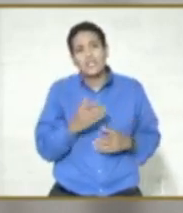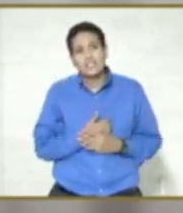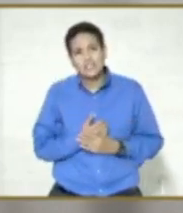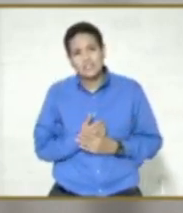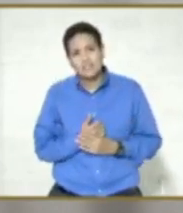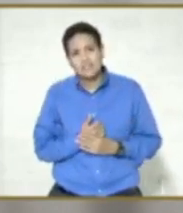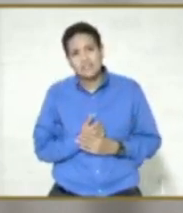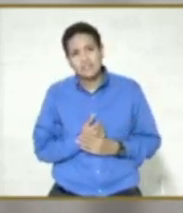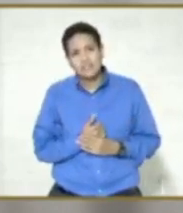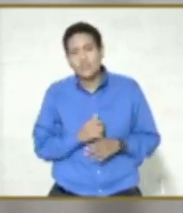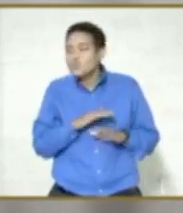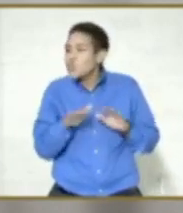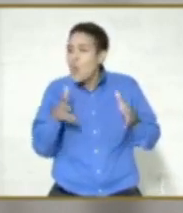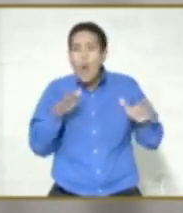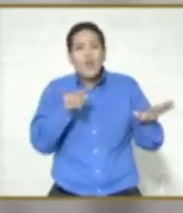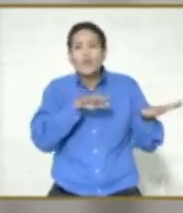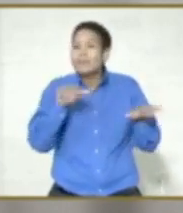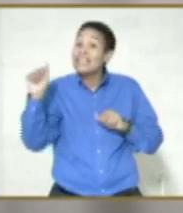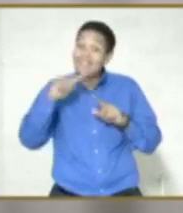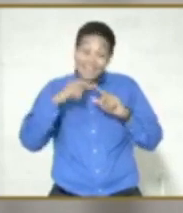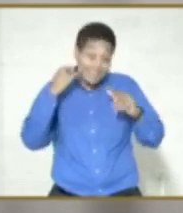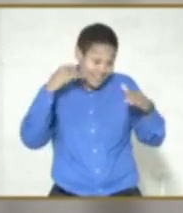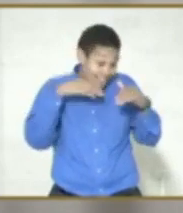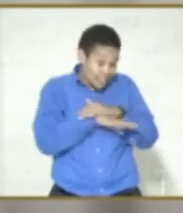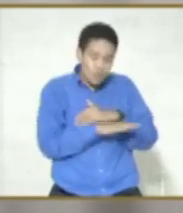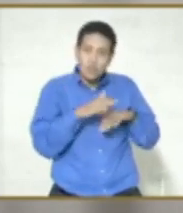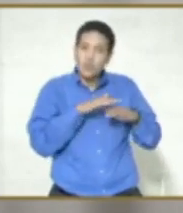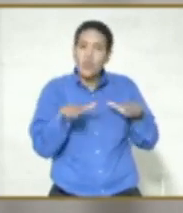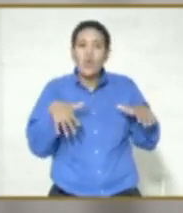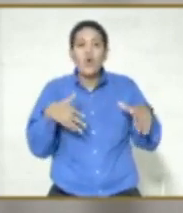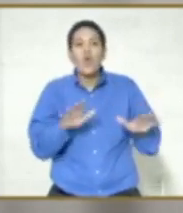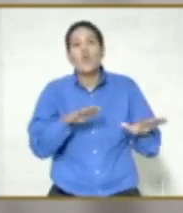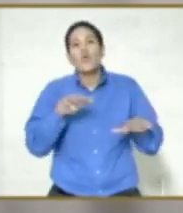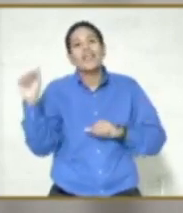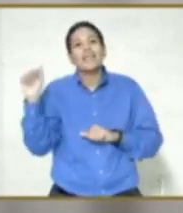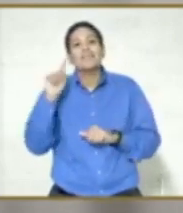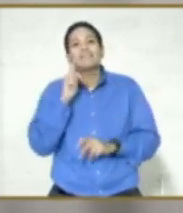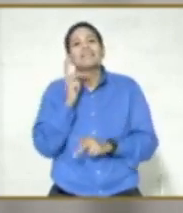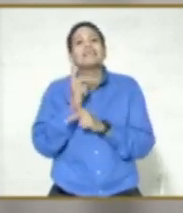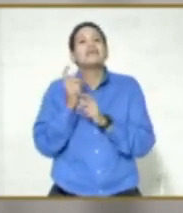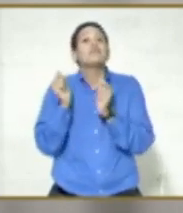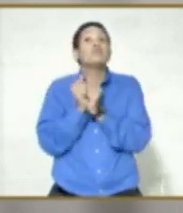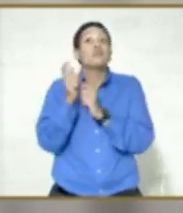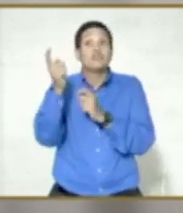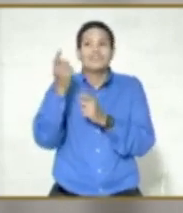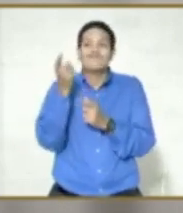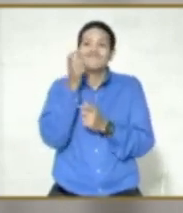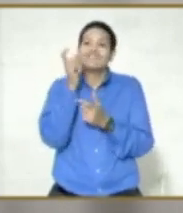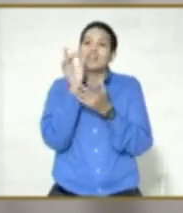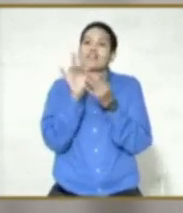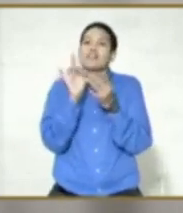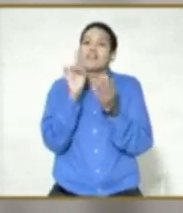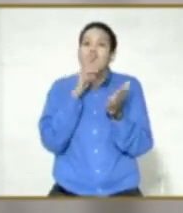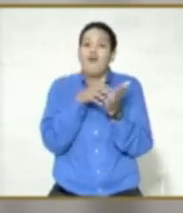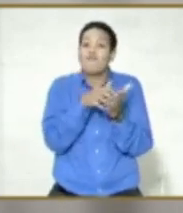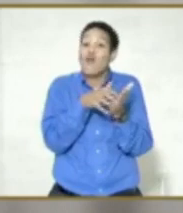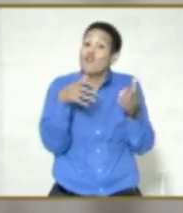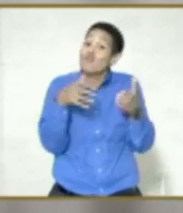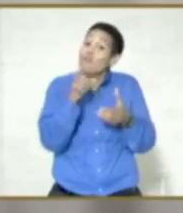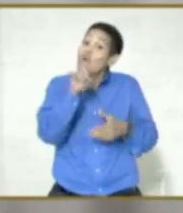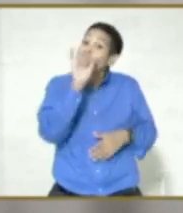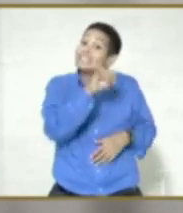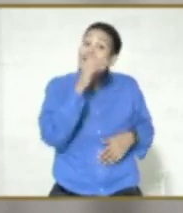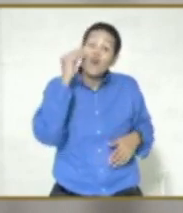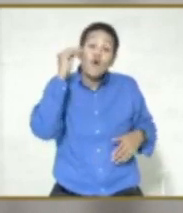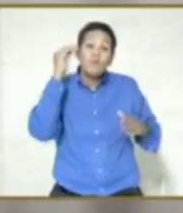do not allow them to leave once they come in. This would be in keeping with the mandate for the vulnerable groups to stay home and